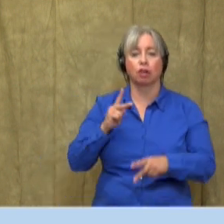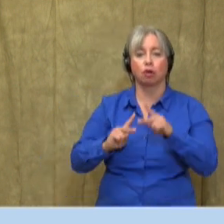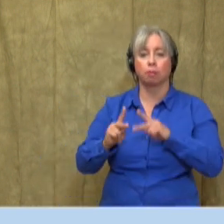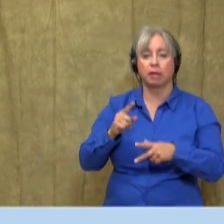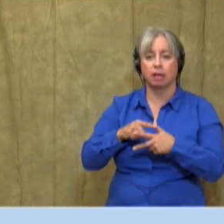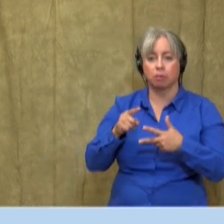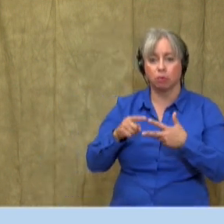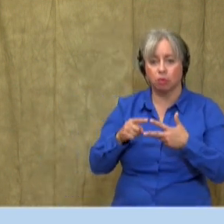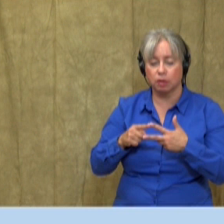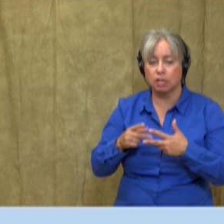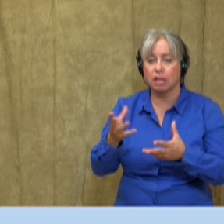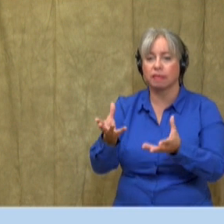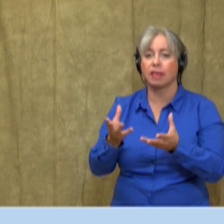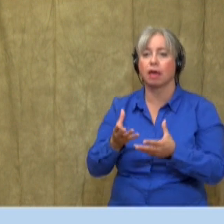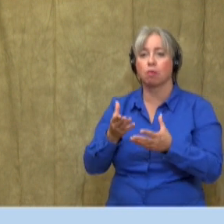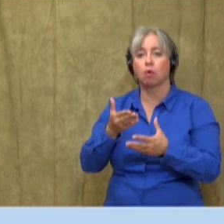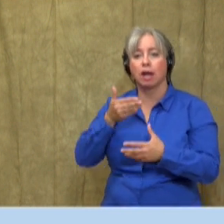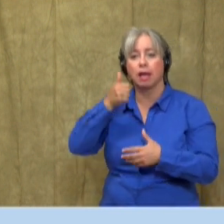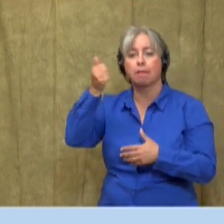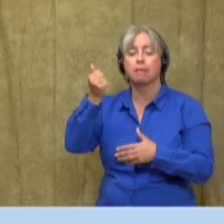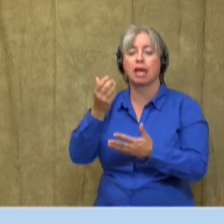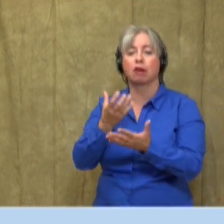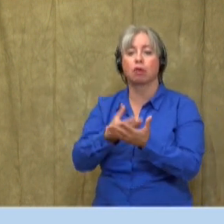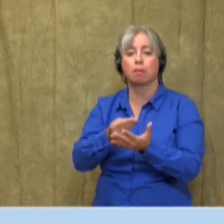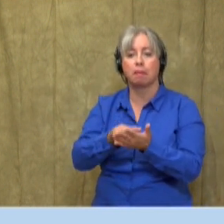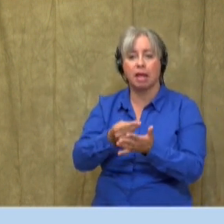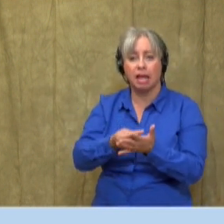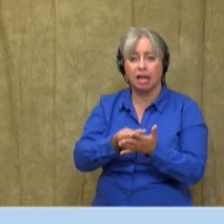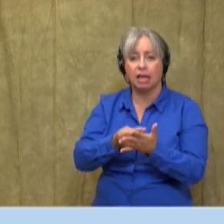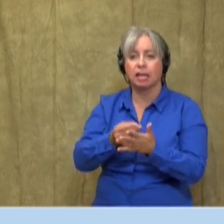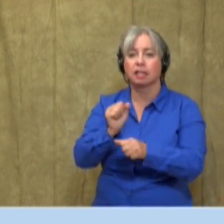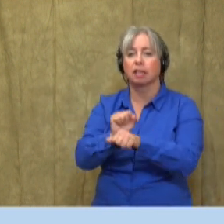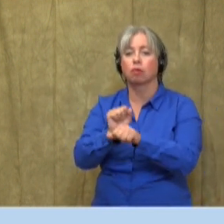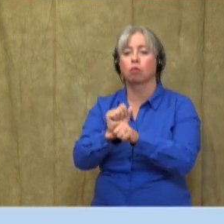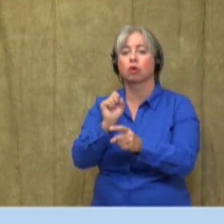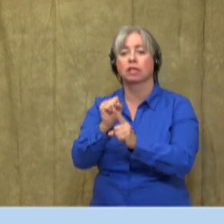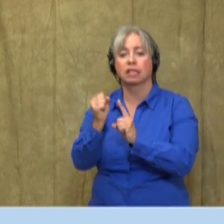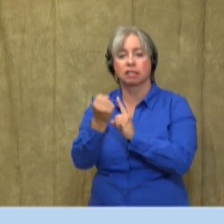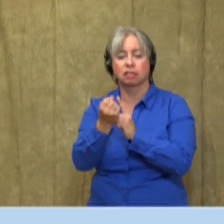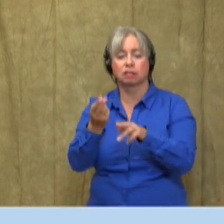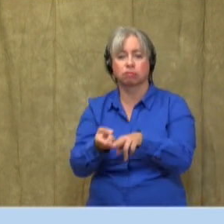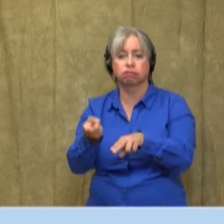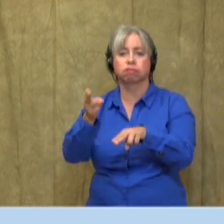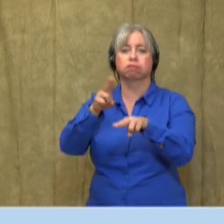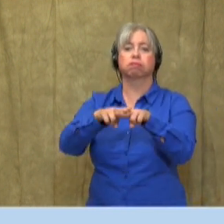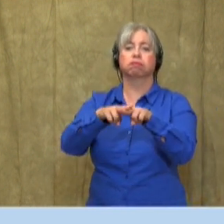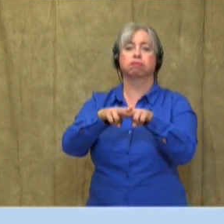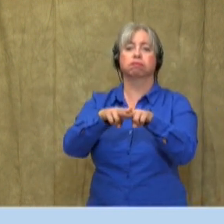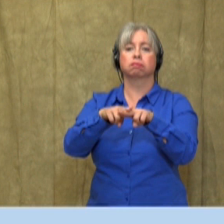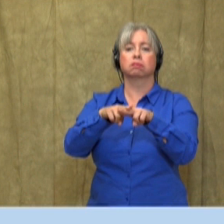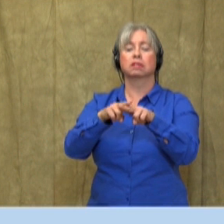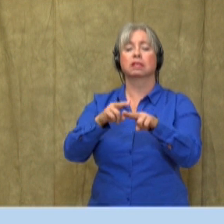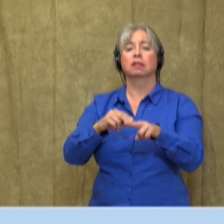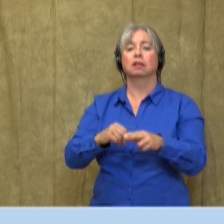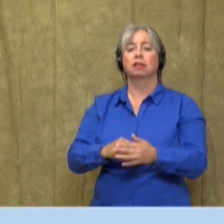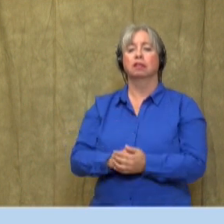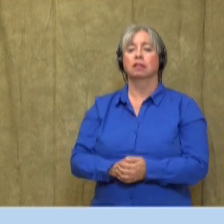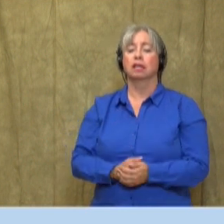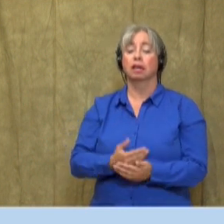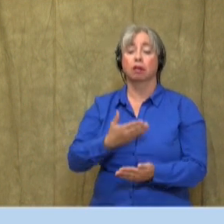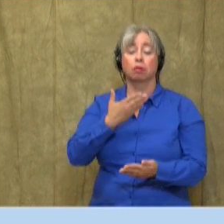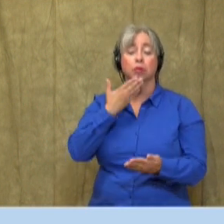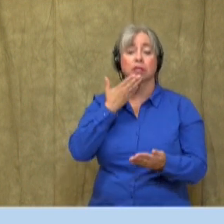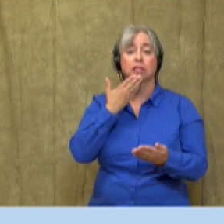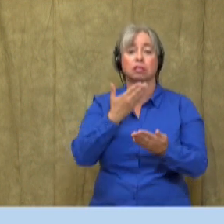People could demand higher wages, and the working conditions would changed and became better. And all of this was very good for the